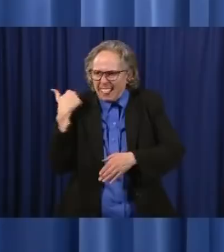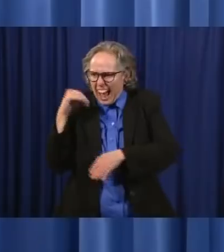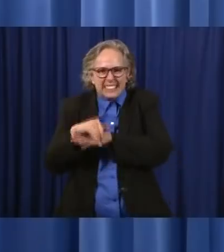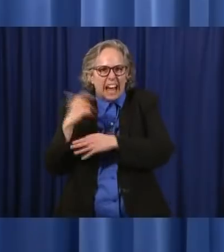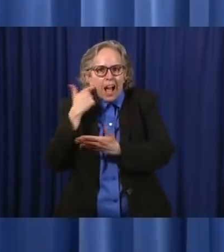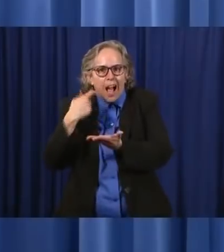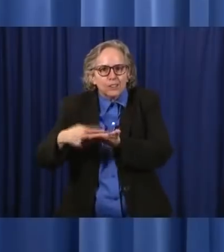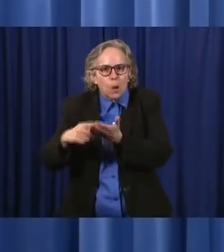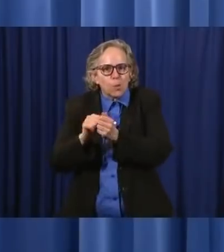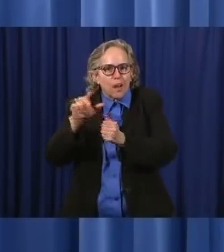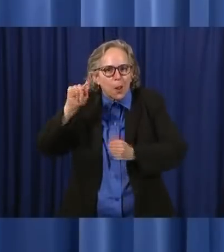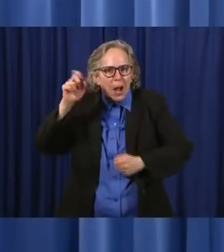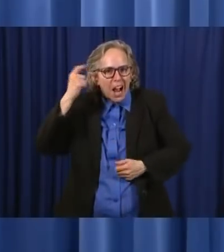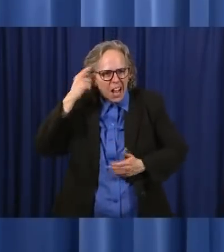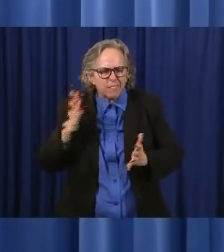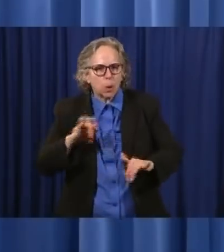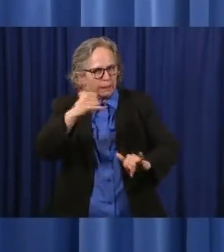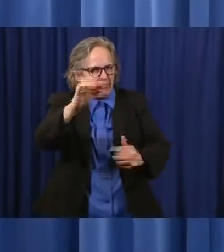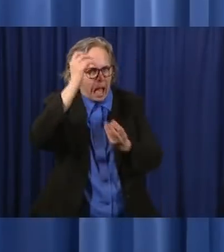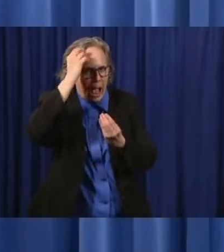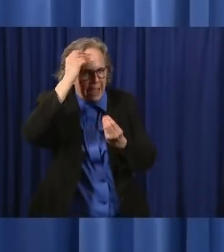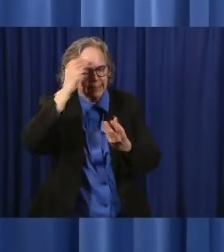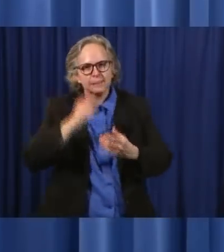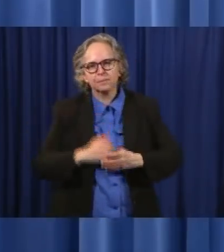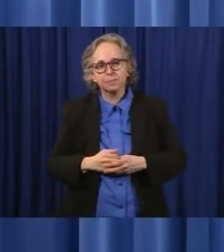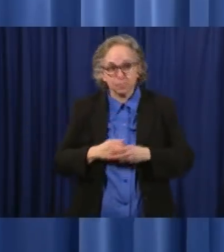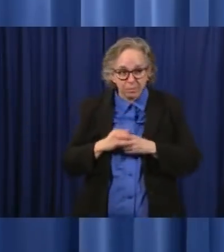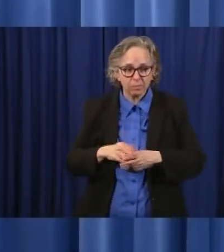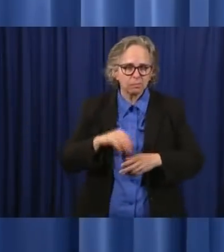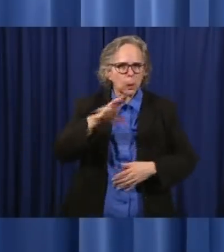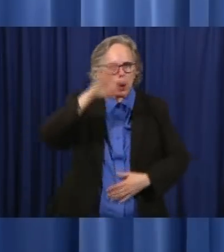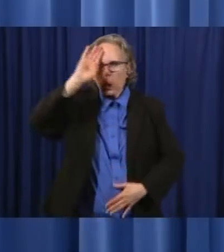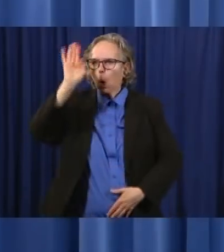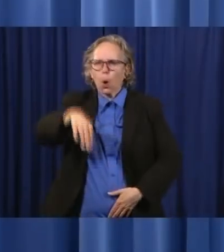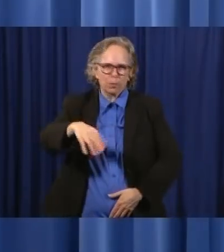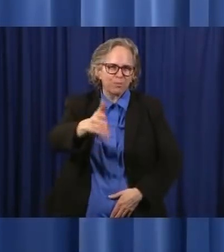going to look at that. We know that some